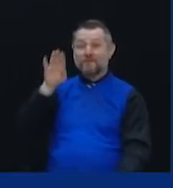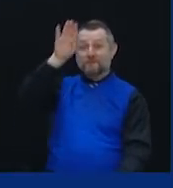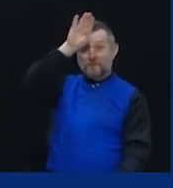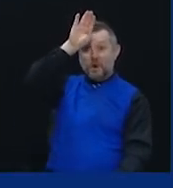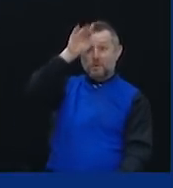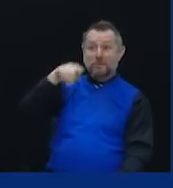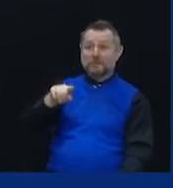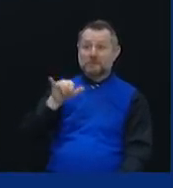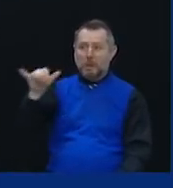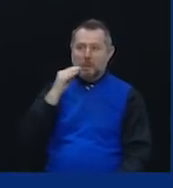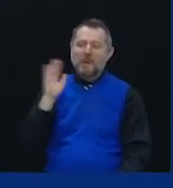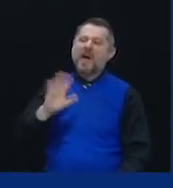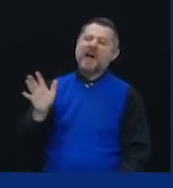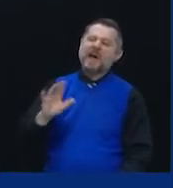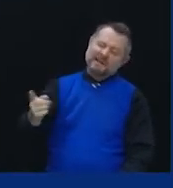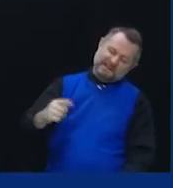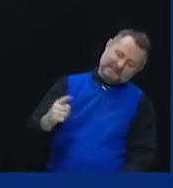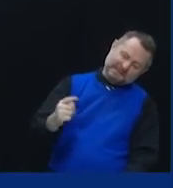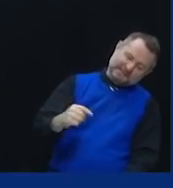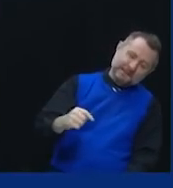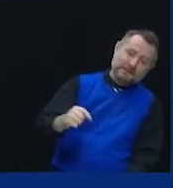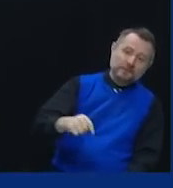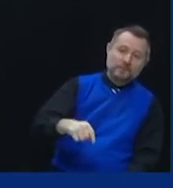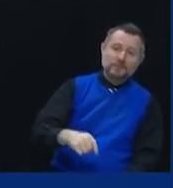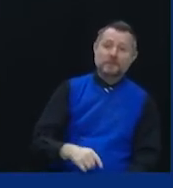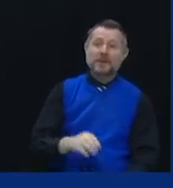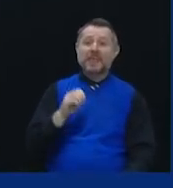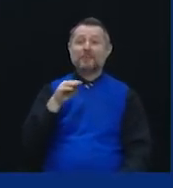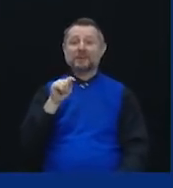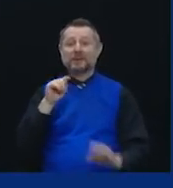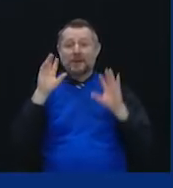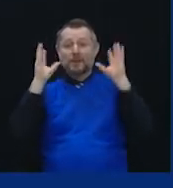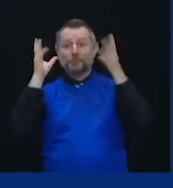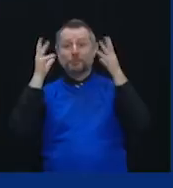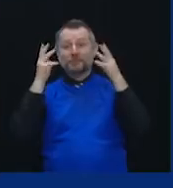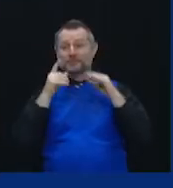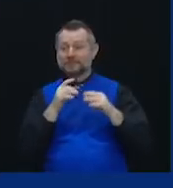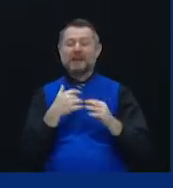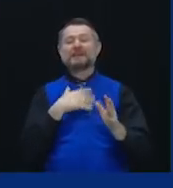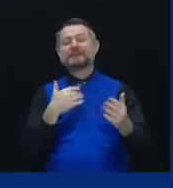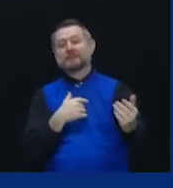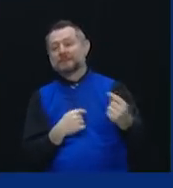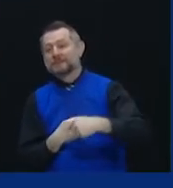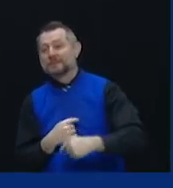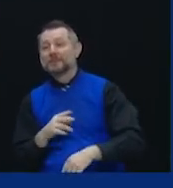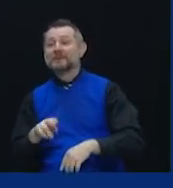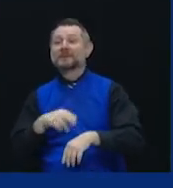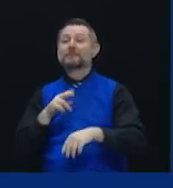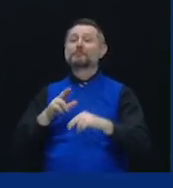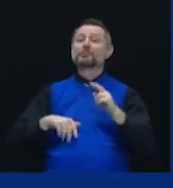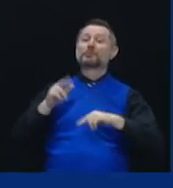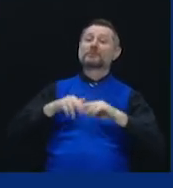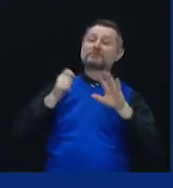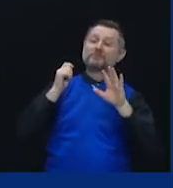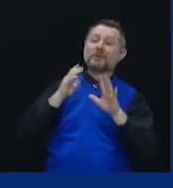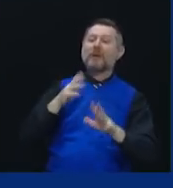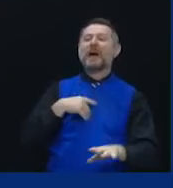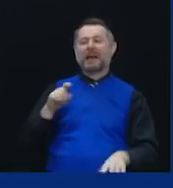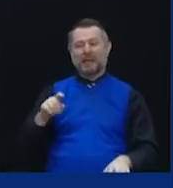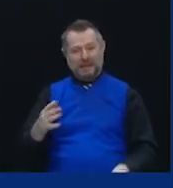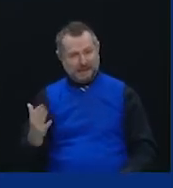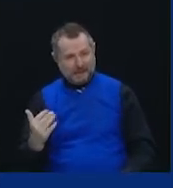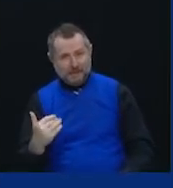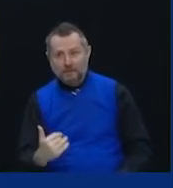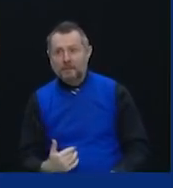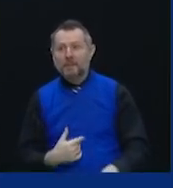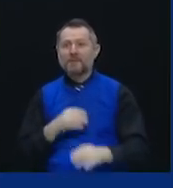you to come out. Not you, EMT worker, we need you to come out. Not you, construction worker, we need you to come out and fix